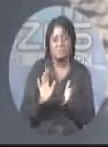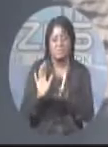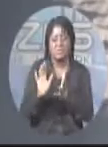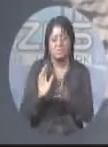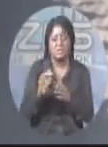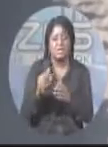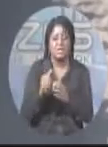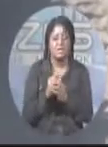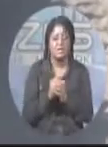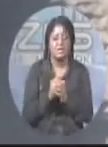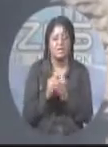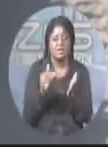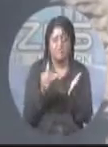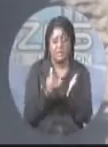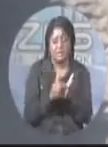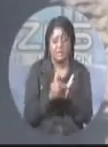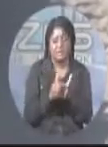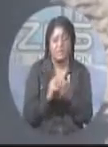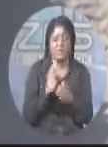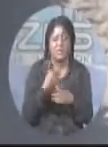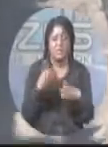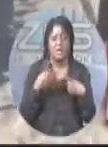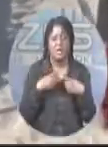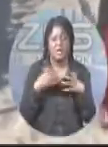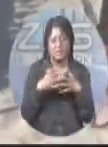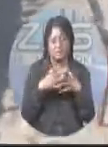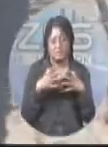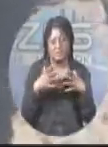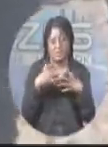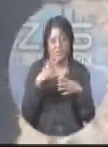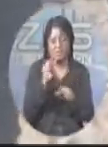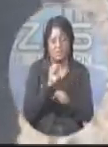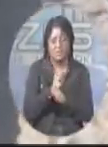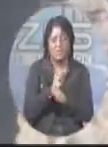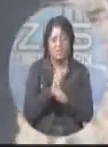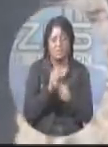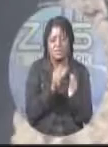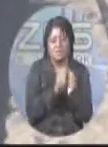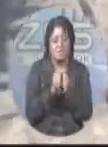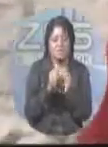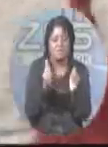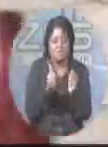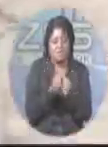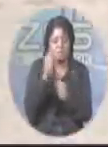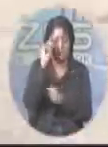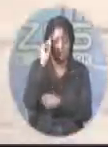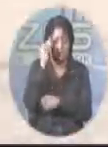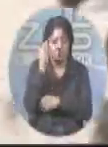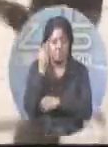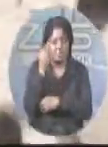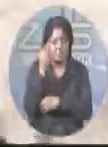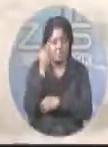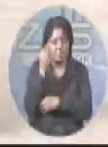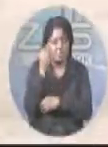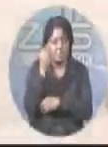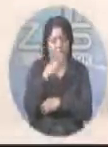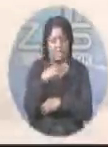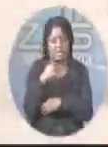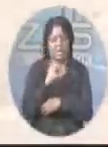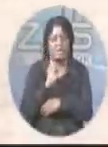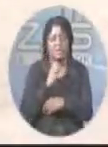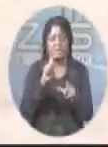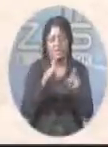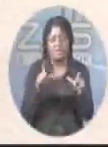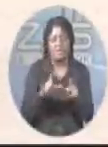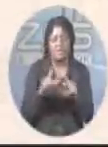Again, as I've said in the past, we've had a great collaboration with government, apart from our local team,